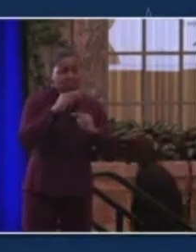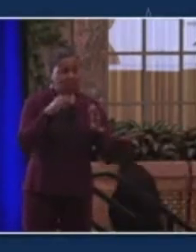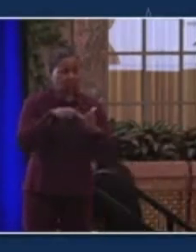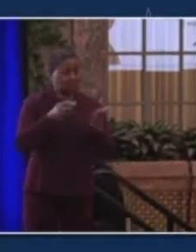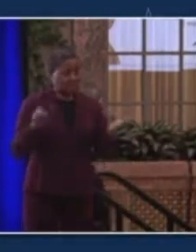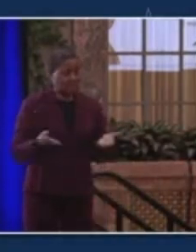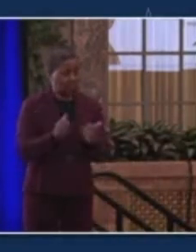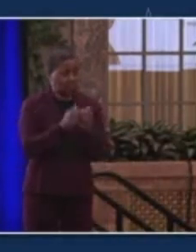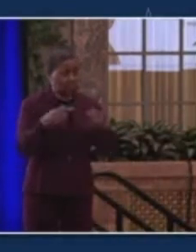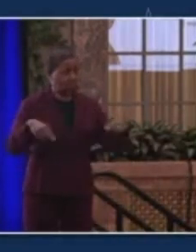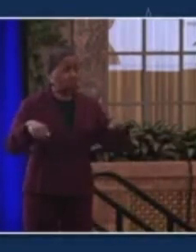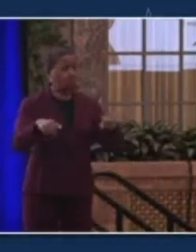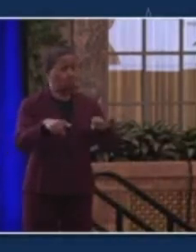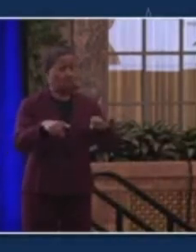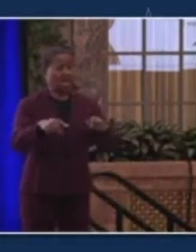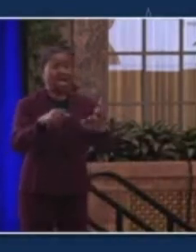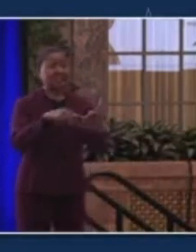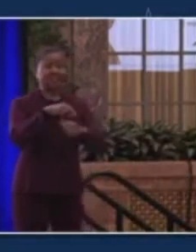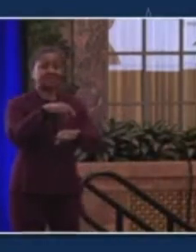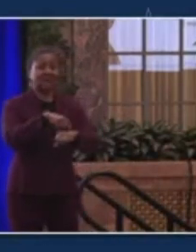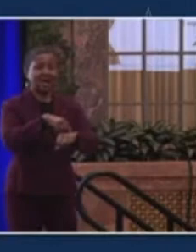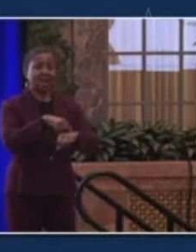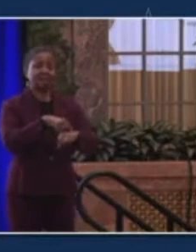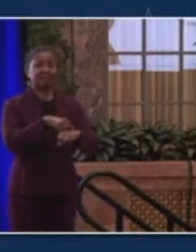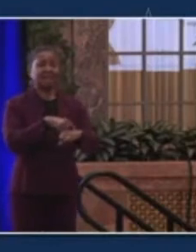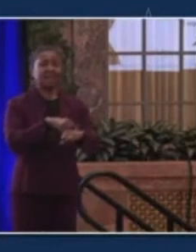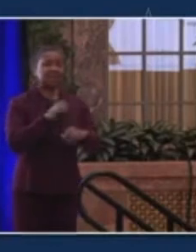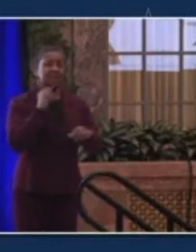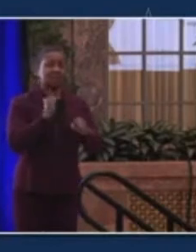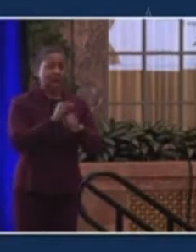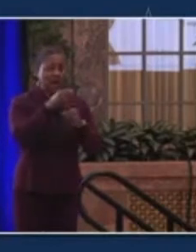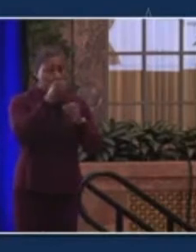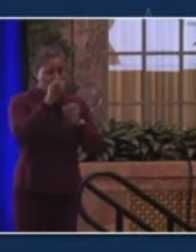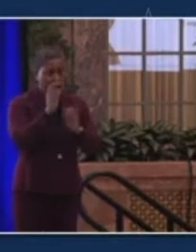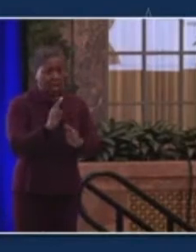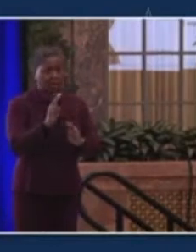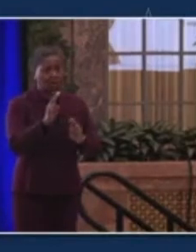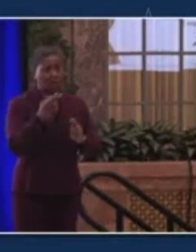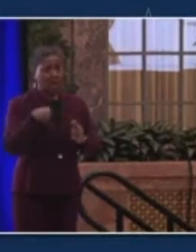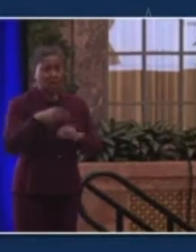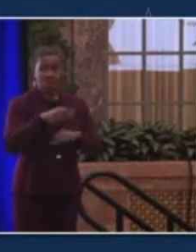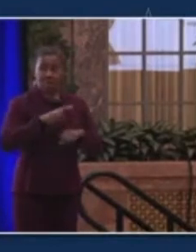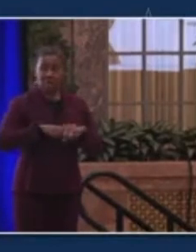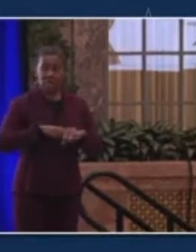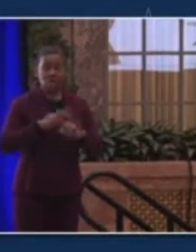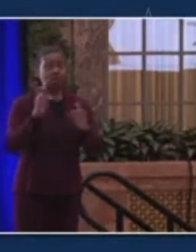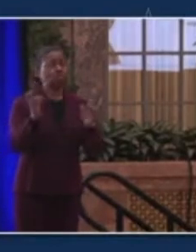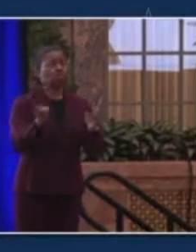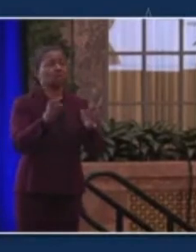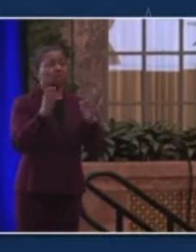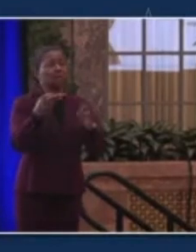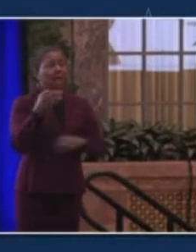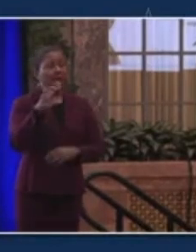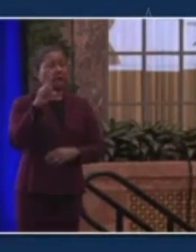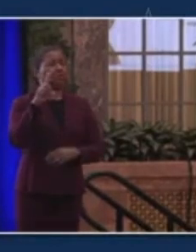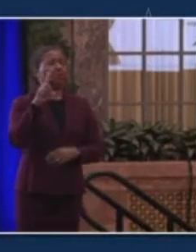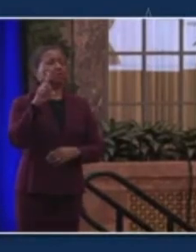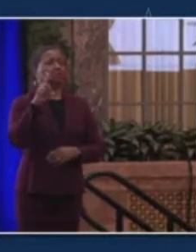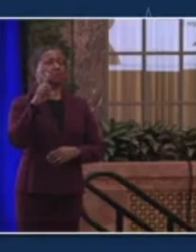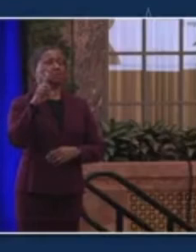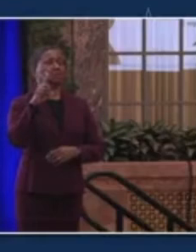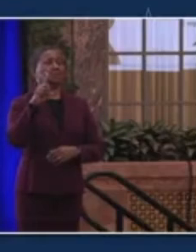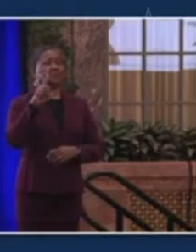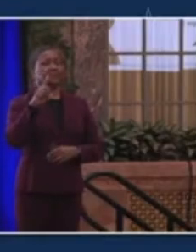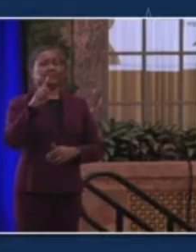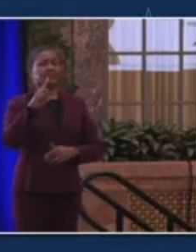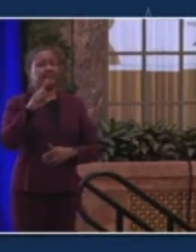stand here with you at this time of such great opportunity for our nation to celebrate Harold and the